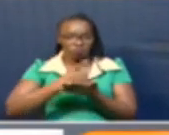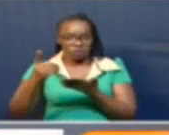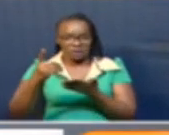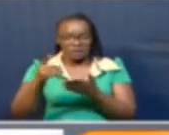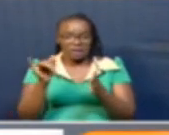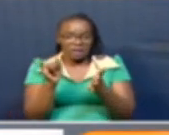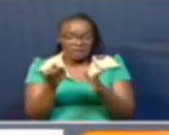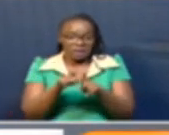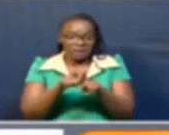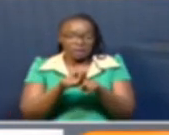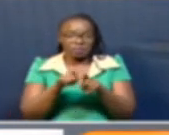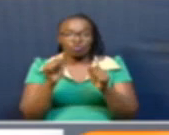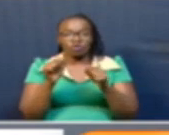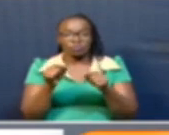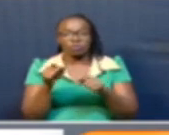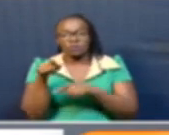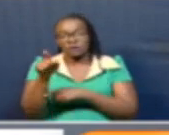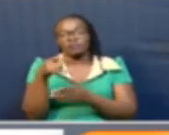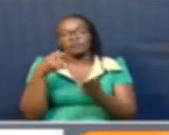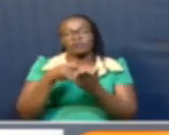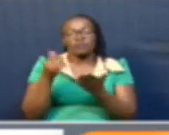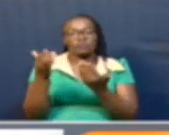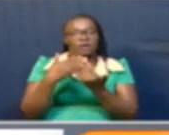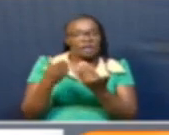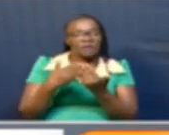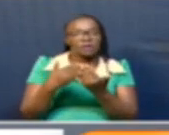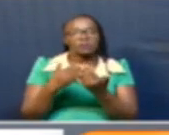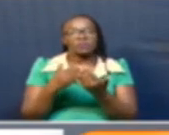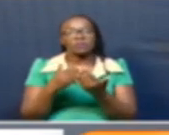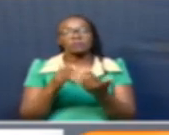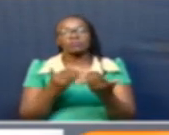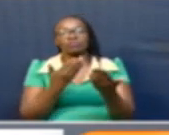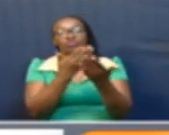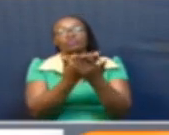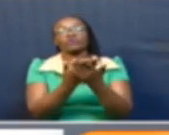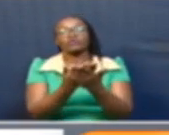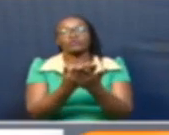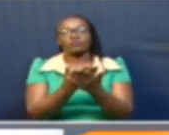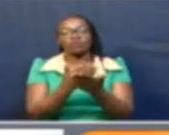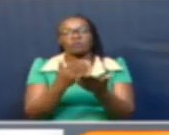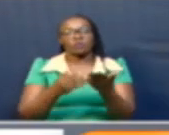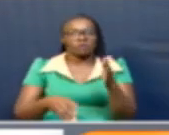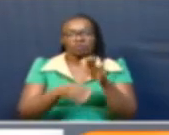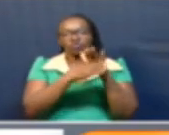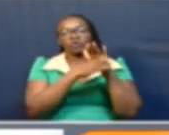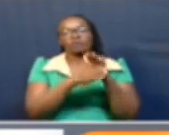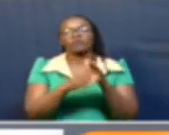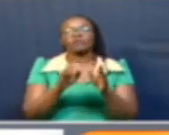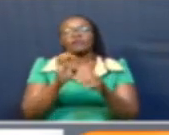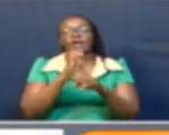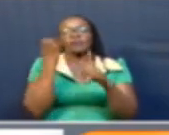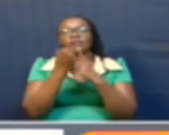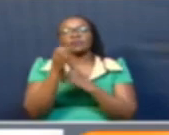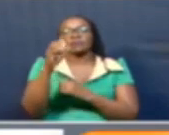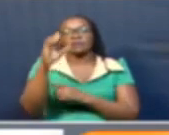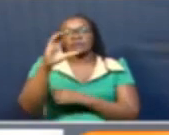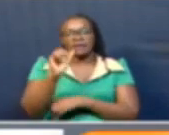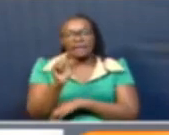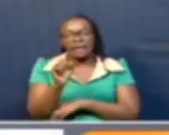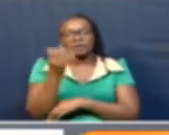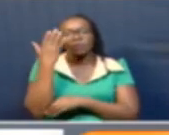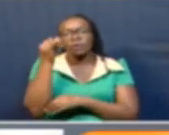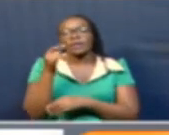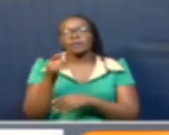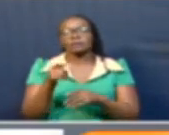also find themselves handling a petition for the removal of Environment Cabinet Secretary Keriako Tobiko for alleged abuse